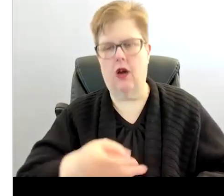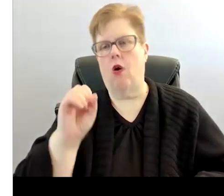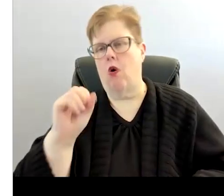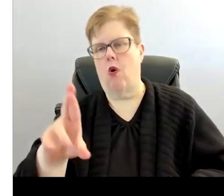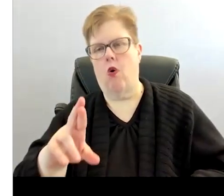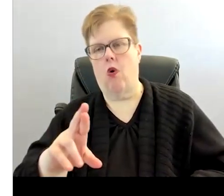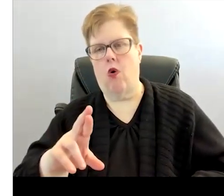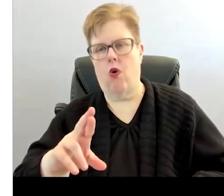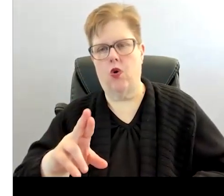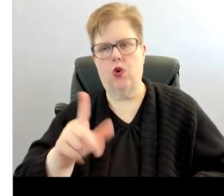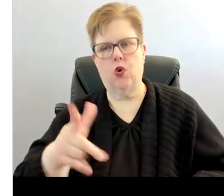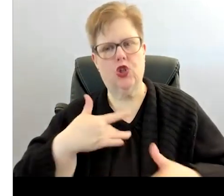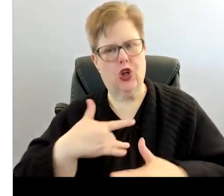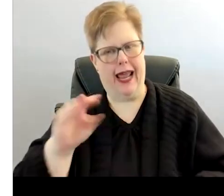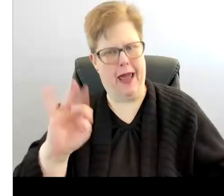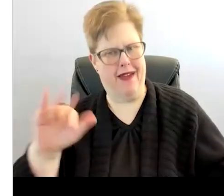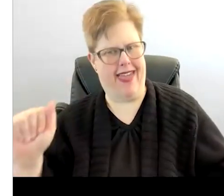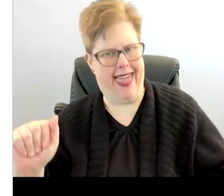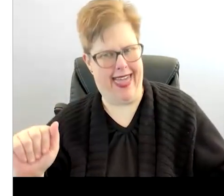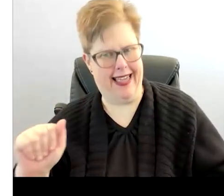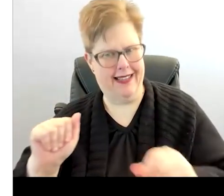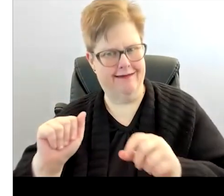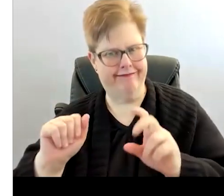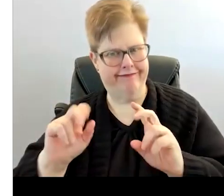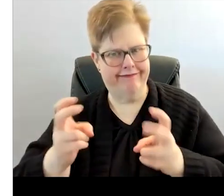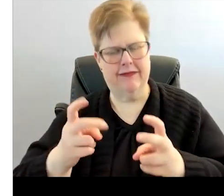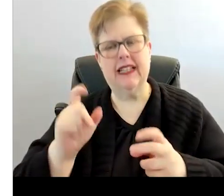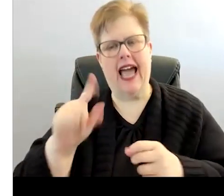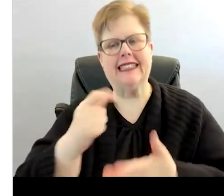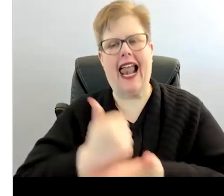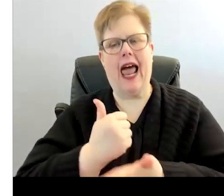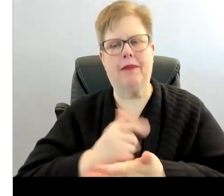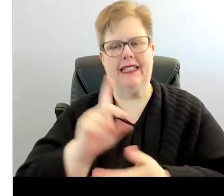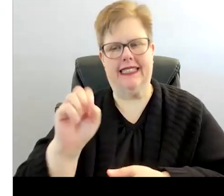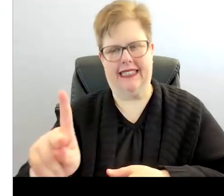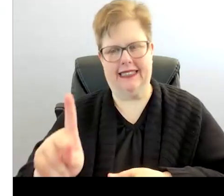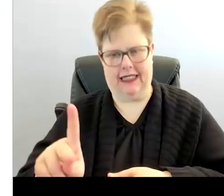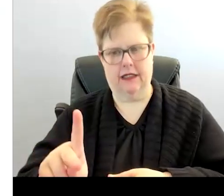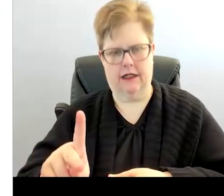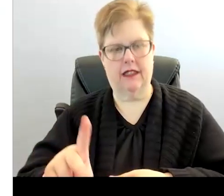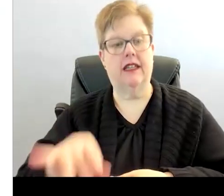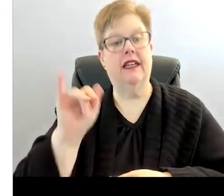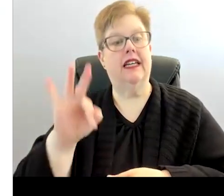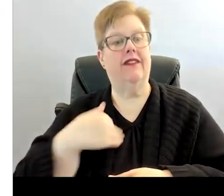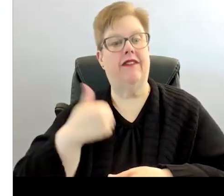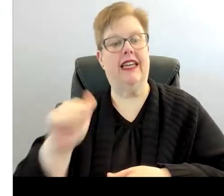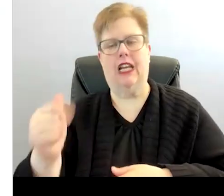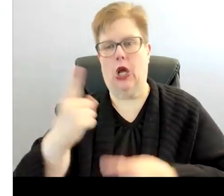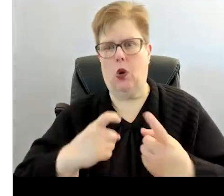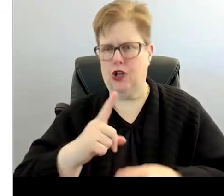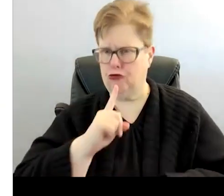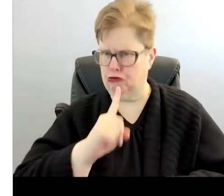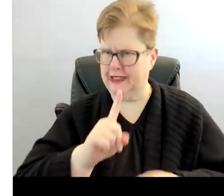you're concerned about that MFA situation, you want to ask the help desk here. If you have a question that really